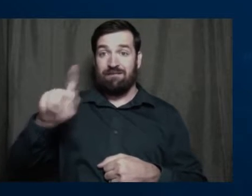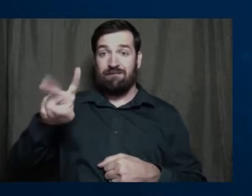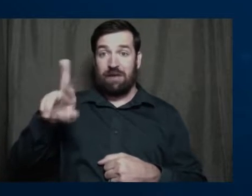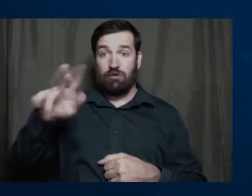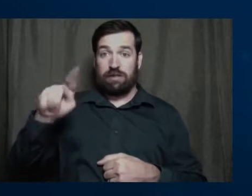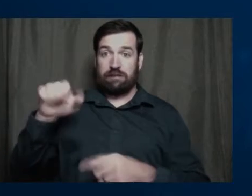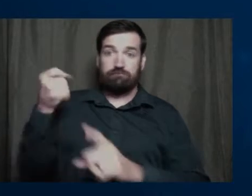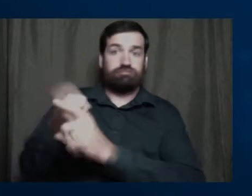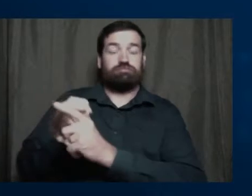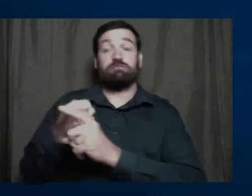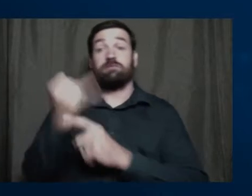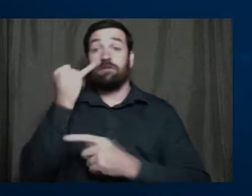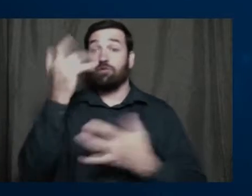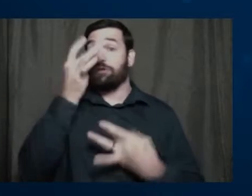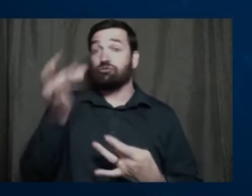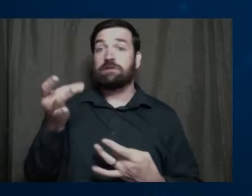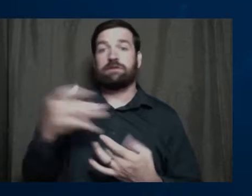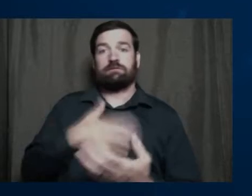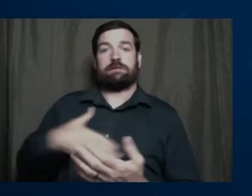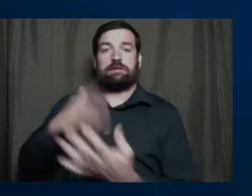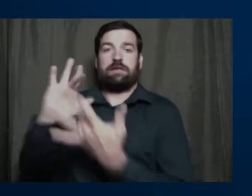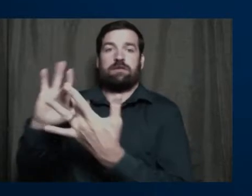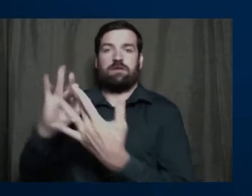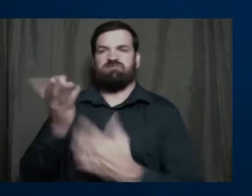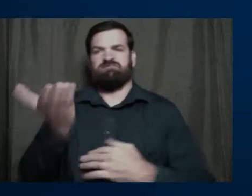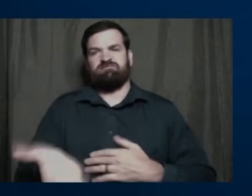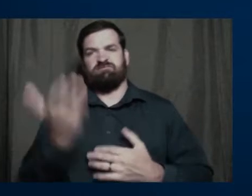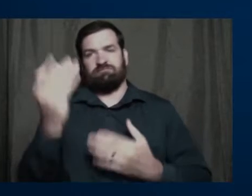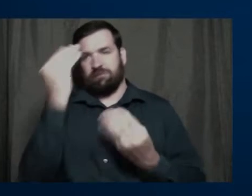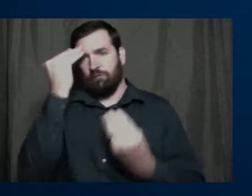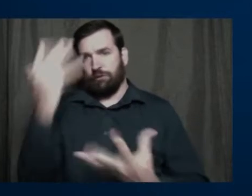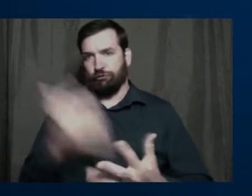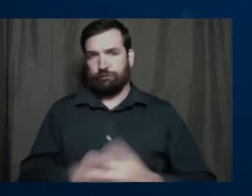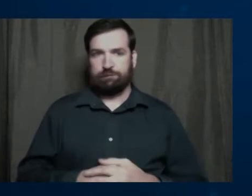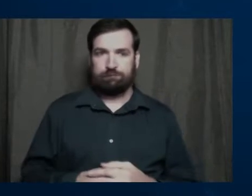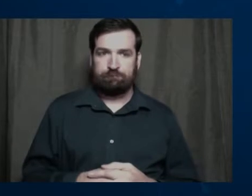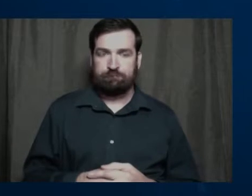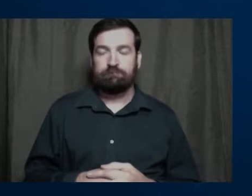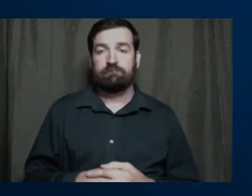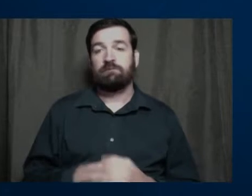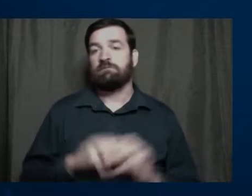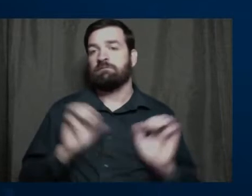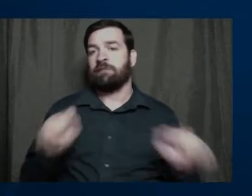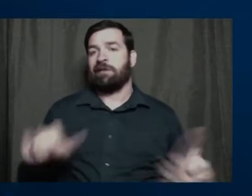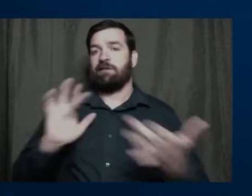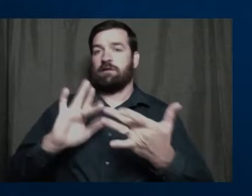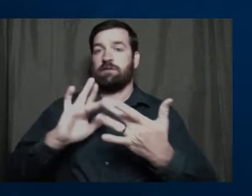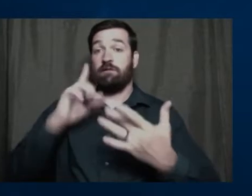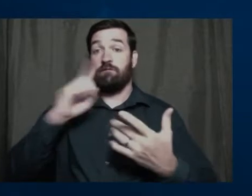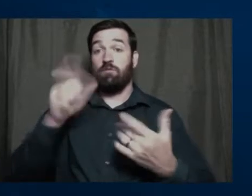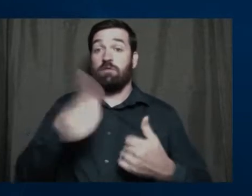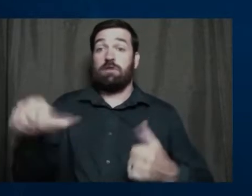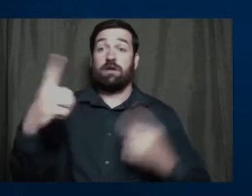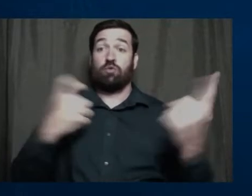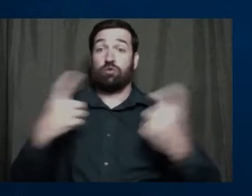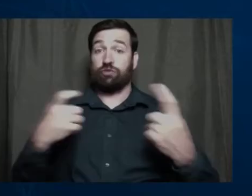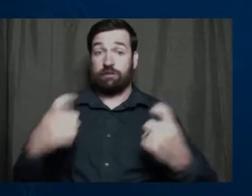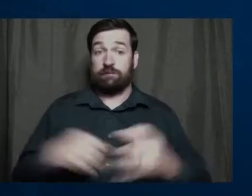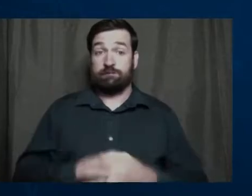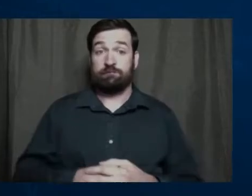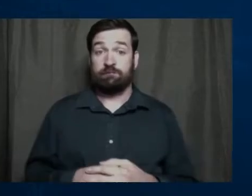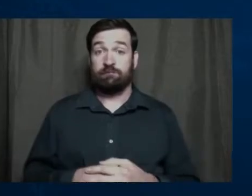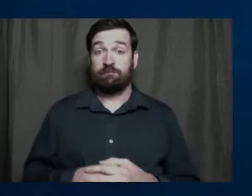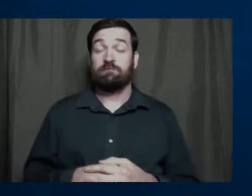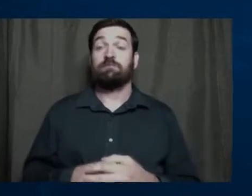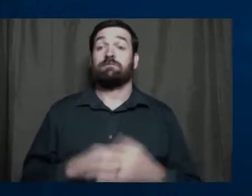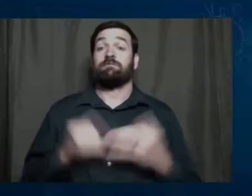The information is there on your screen, and you can contact them for any questions that you have. But let's get